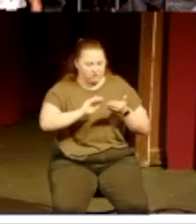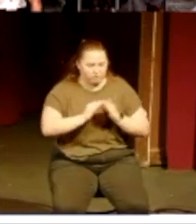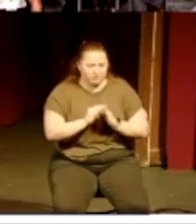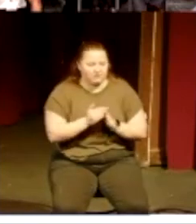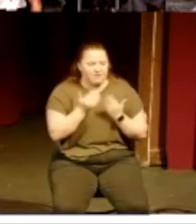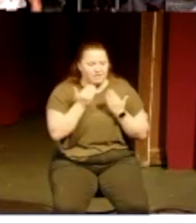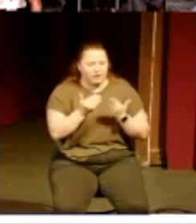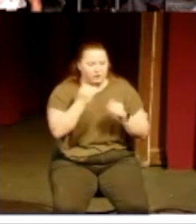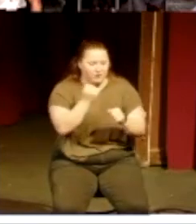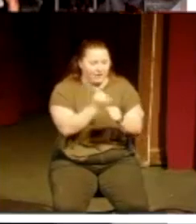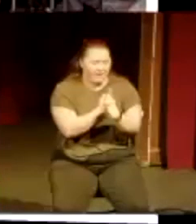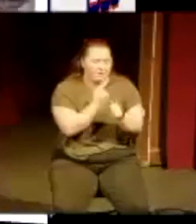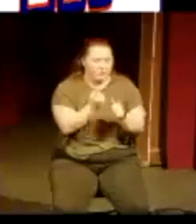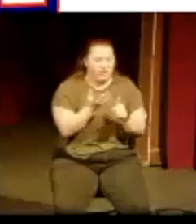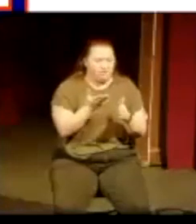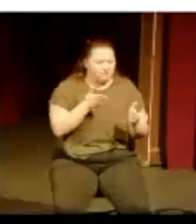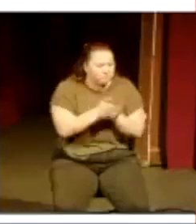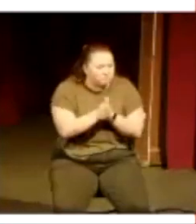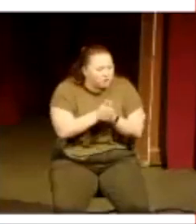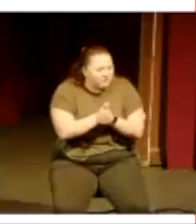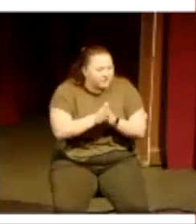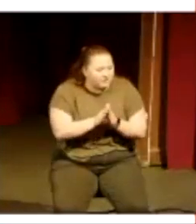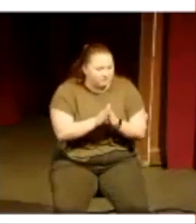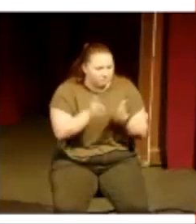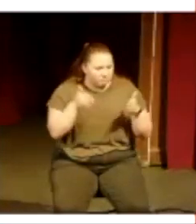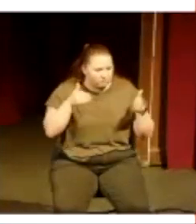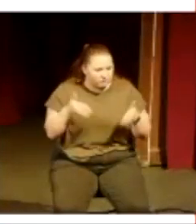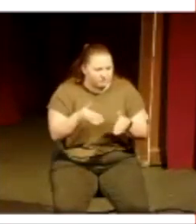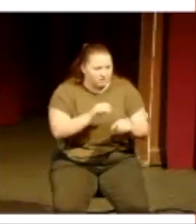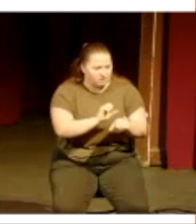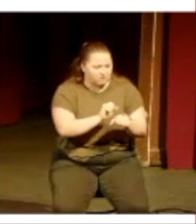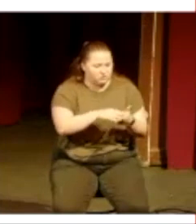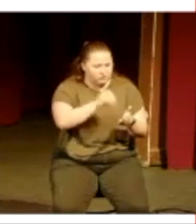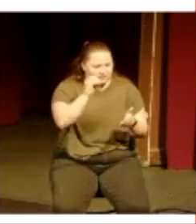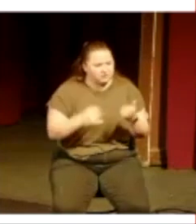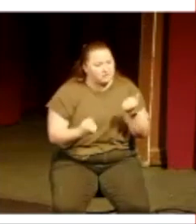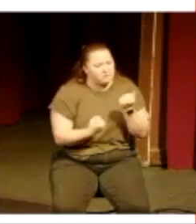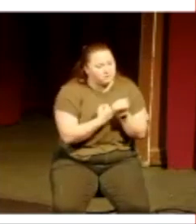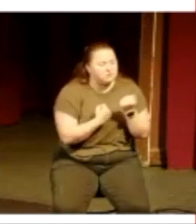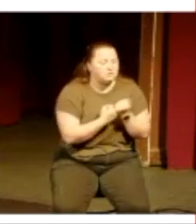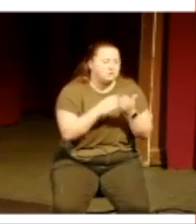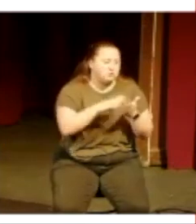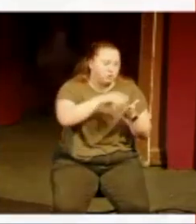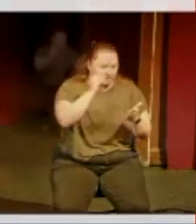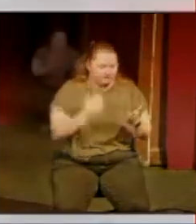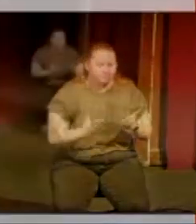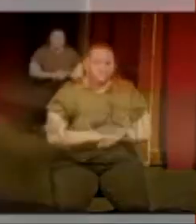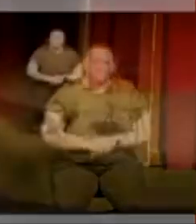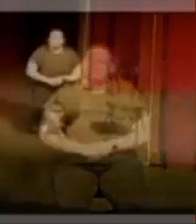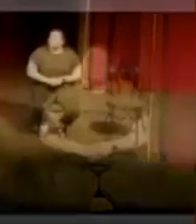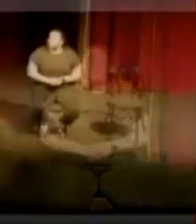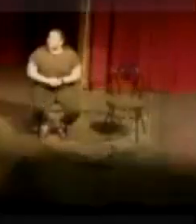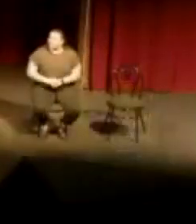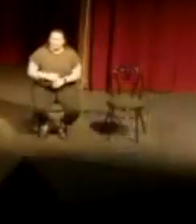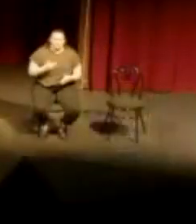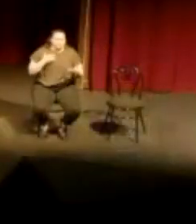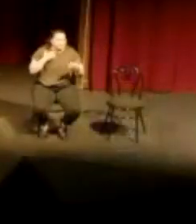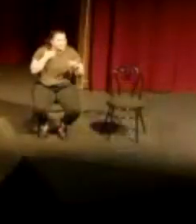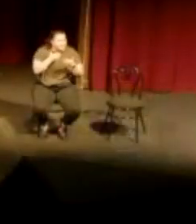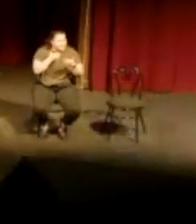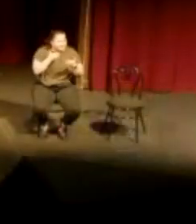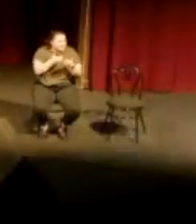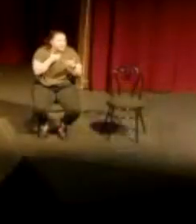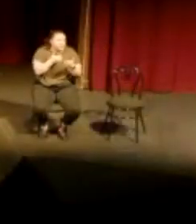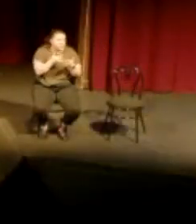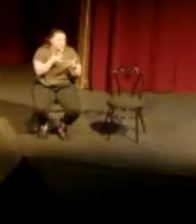their heart and soul into these students. Okay, finally, we're close, guys. We're close, and I'm sure they're setting up Corner Bakery